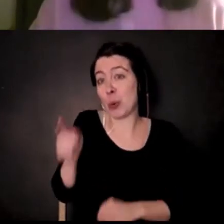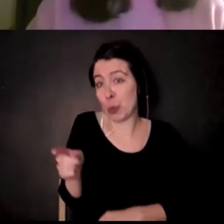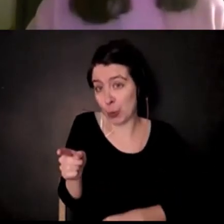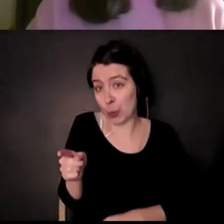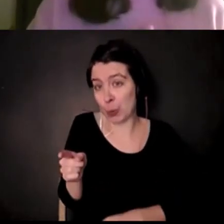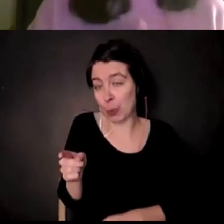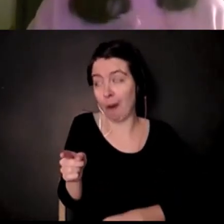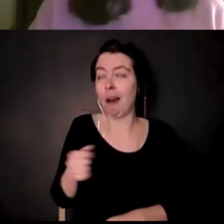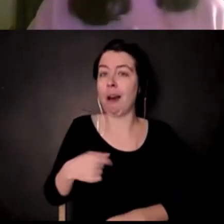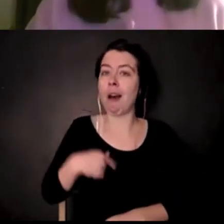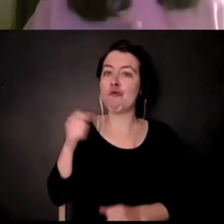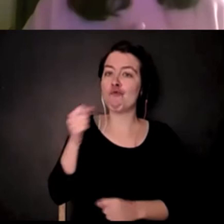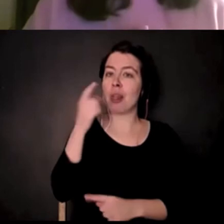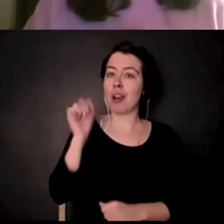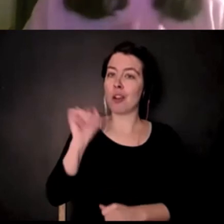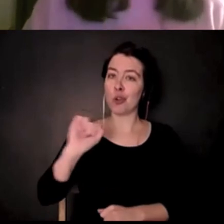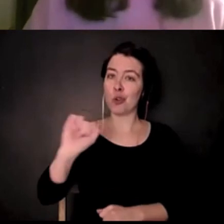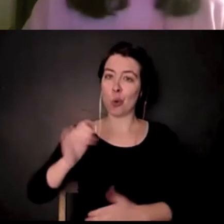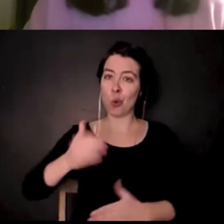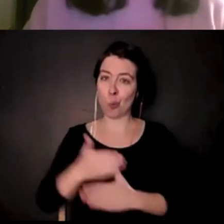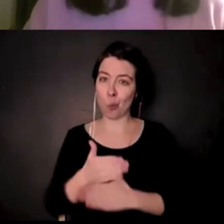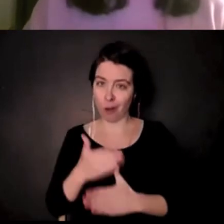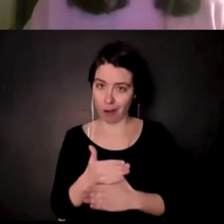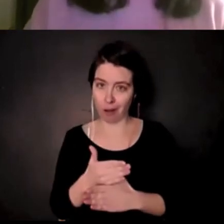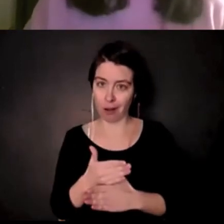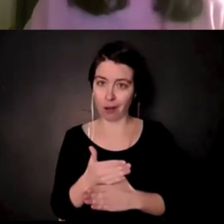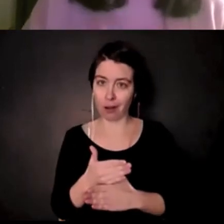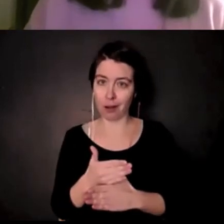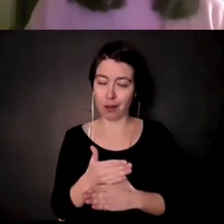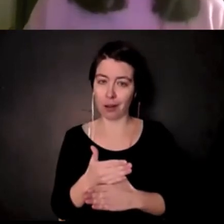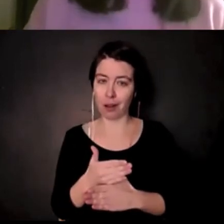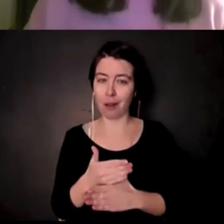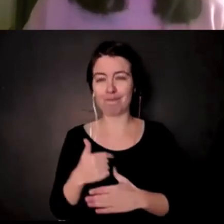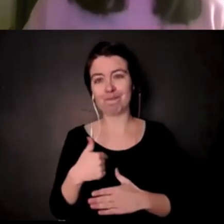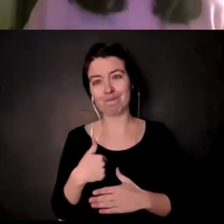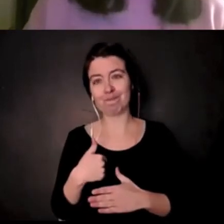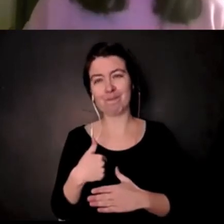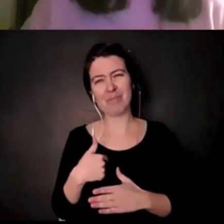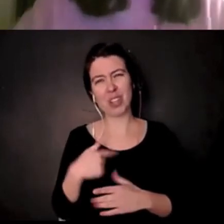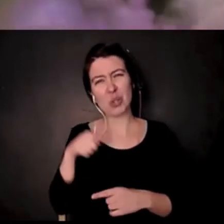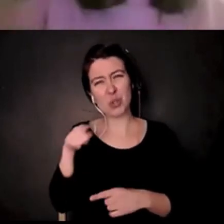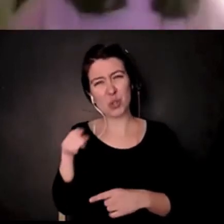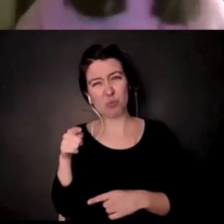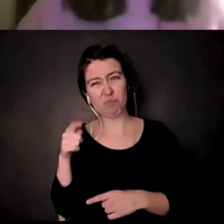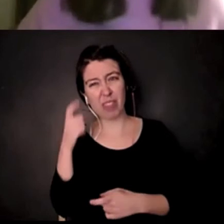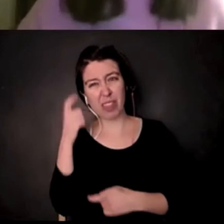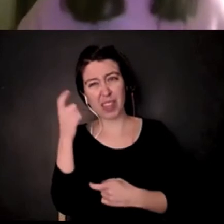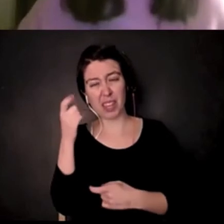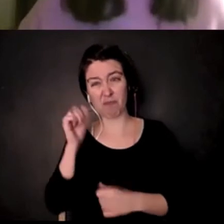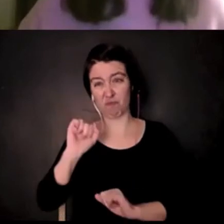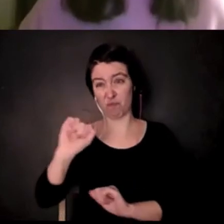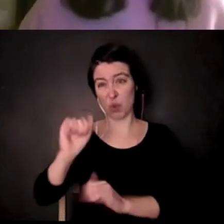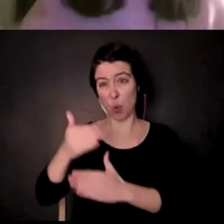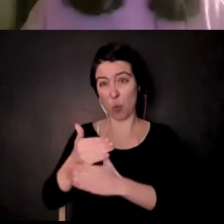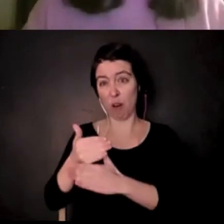past year is that I don't know whether you consider it curatorial practice anymore, because it's become so